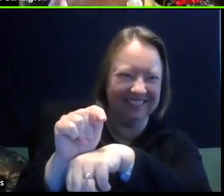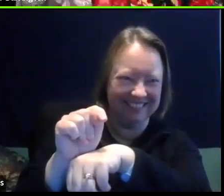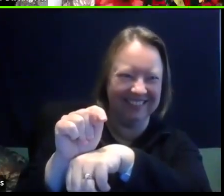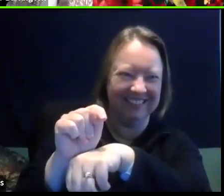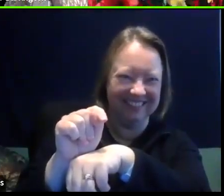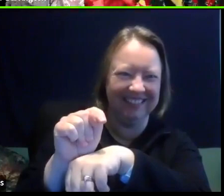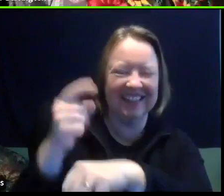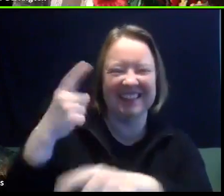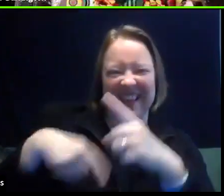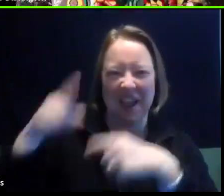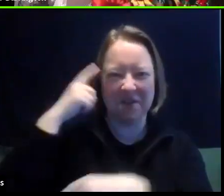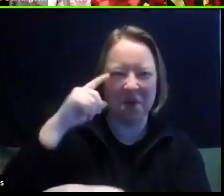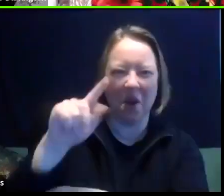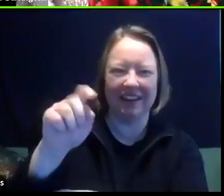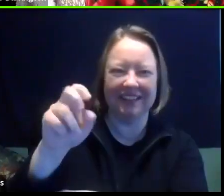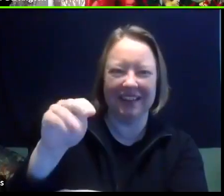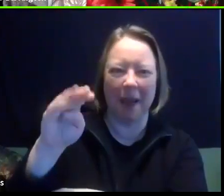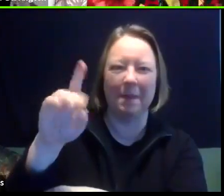Temple.